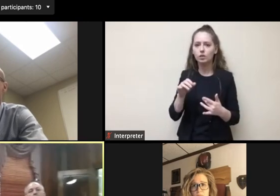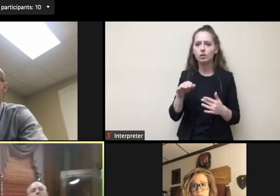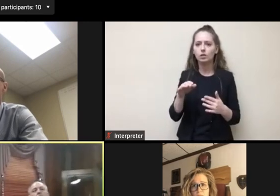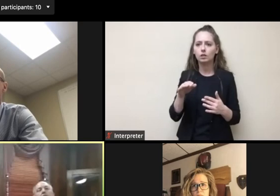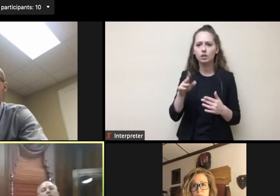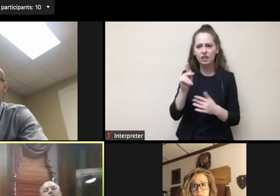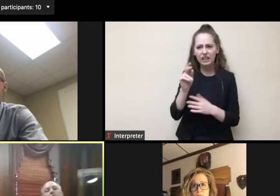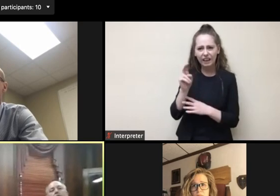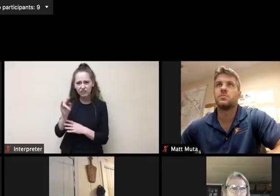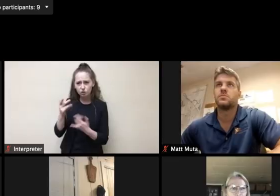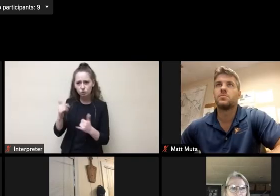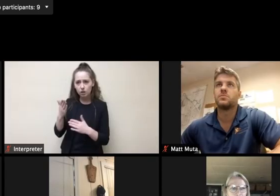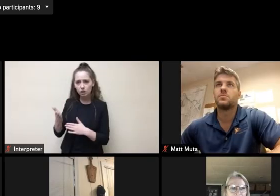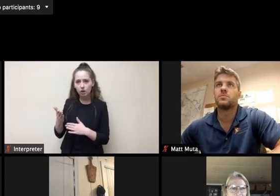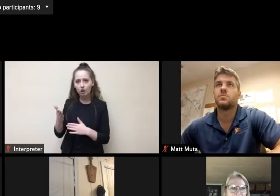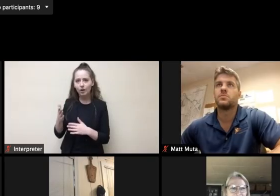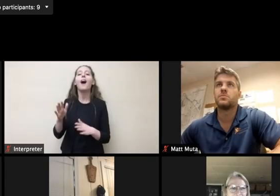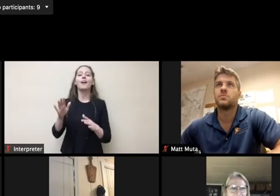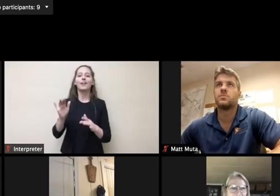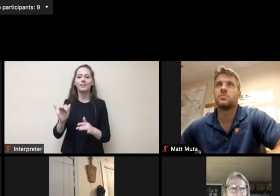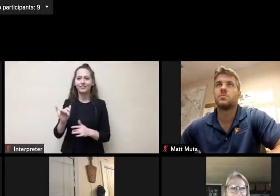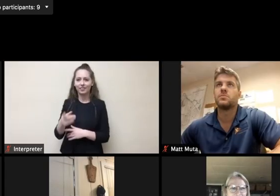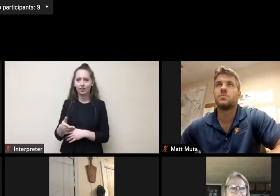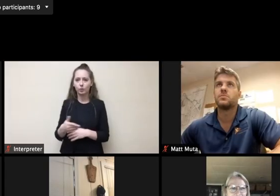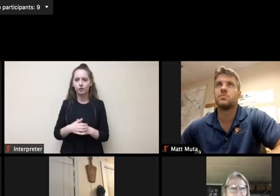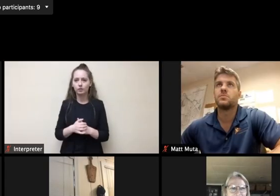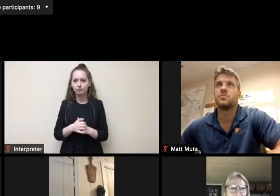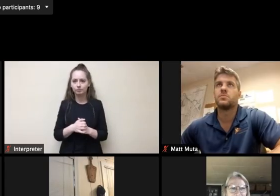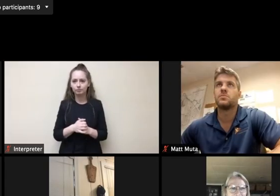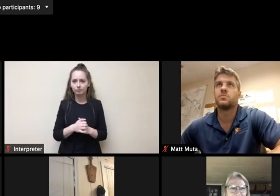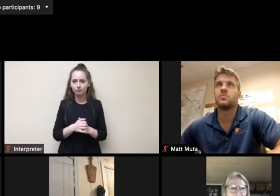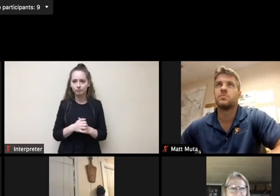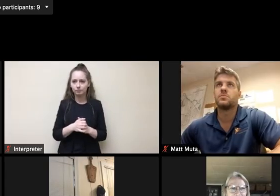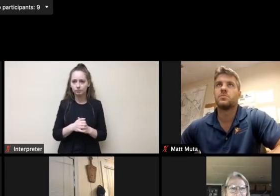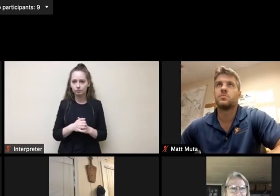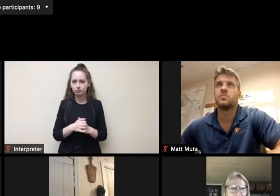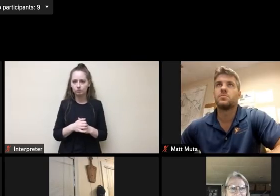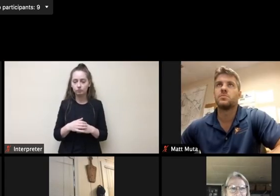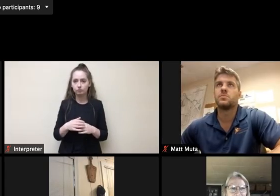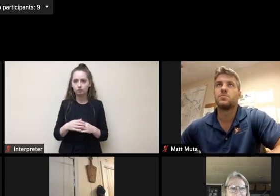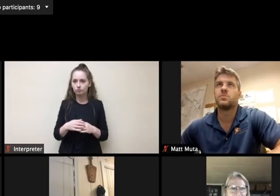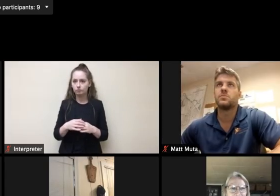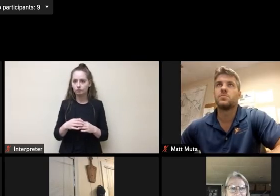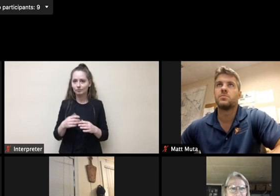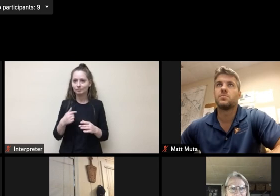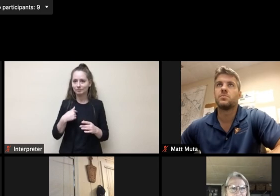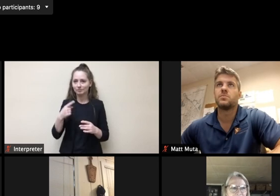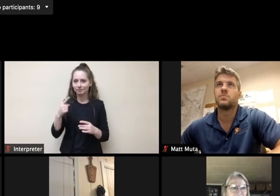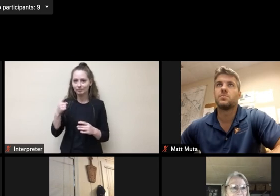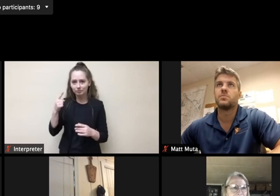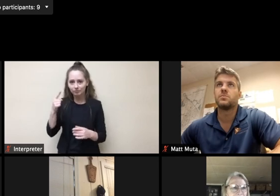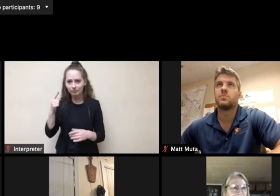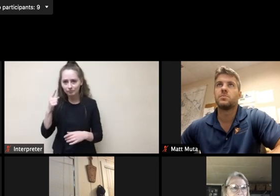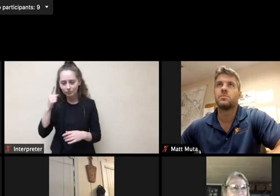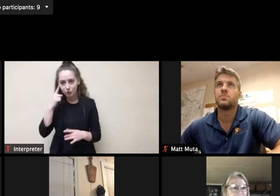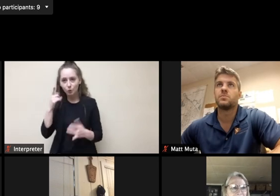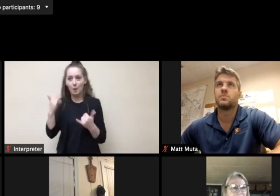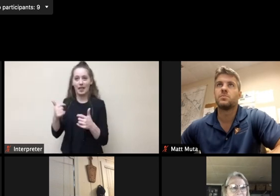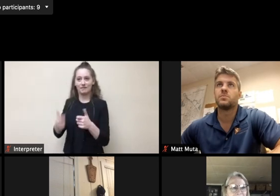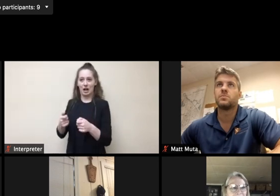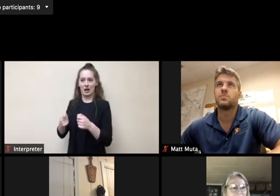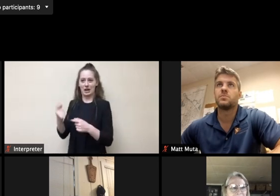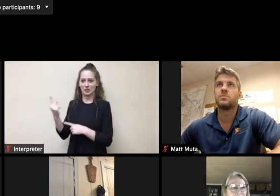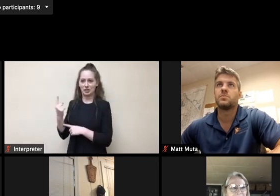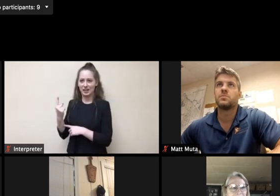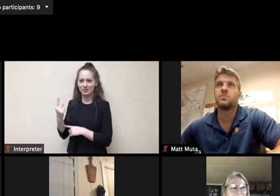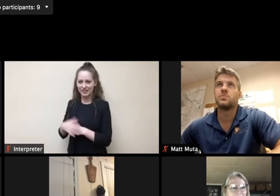No. Oh, there you are. Did you hear the question? Yeah. I did. I figured you were playing like video games or something, so I probably have to recap